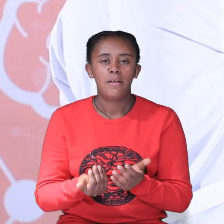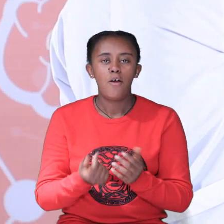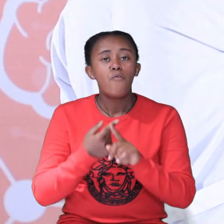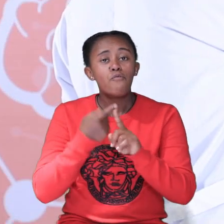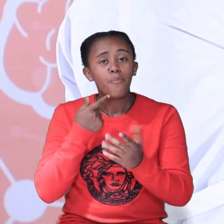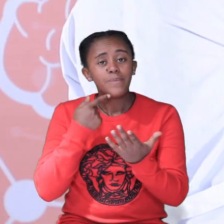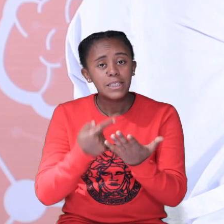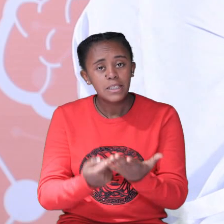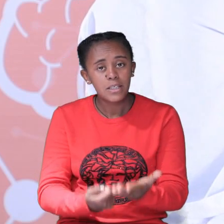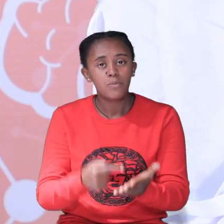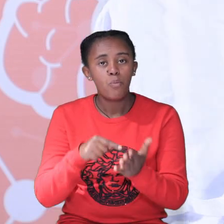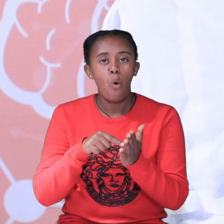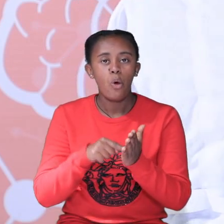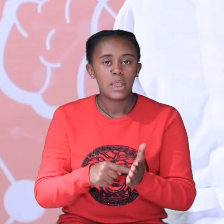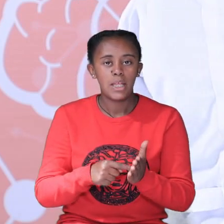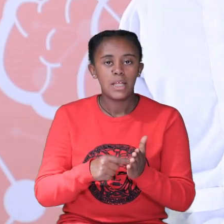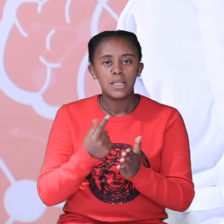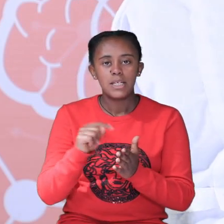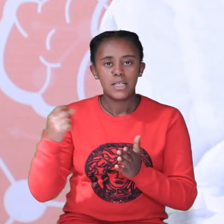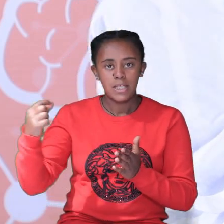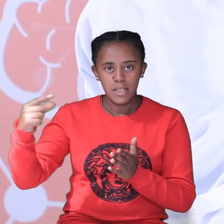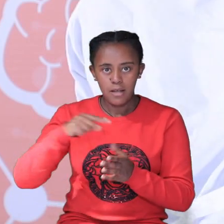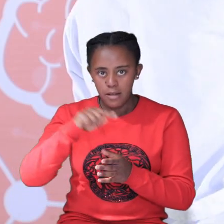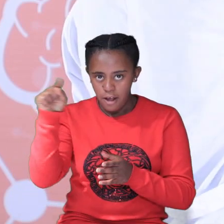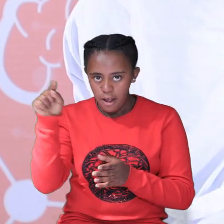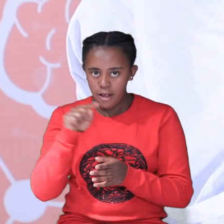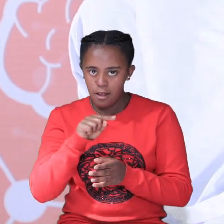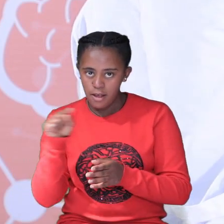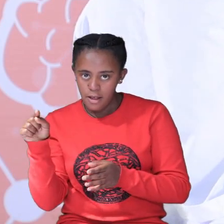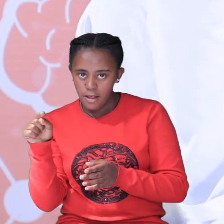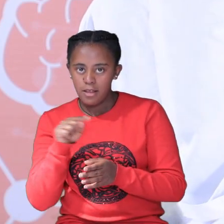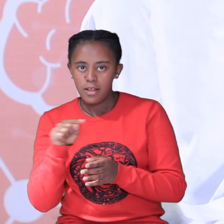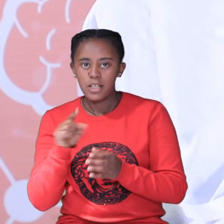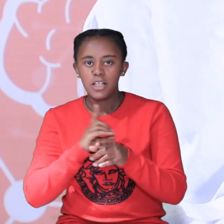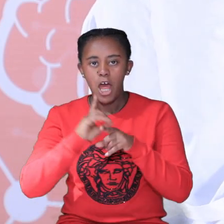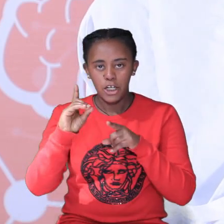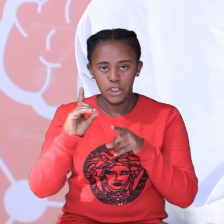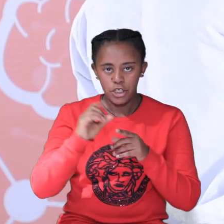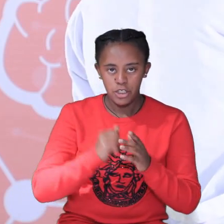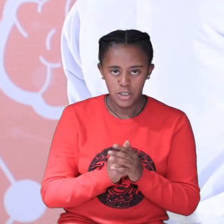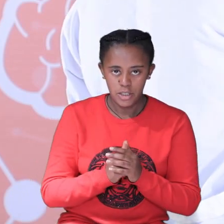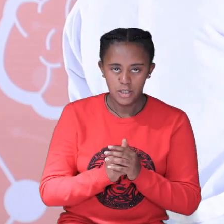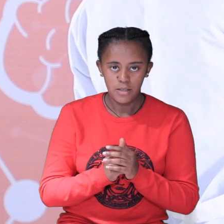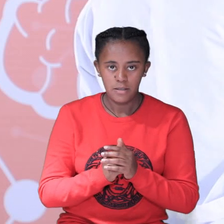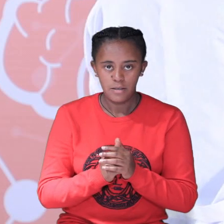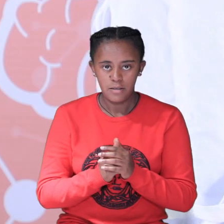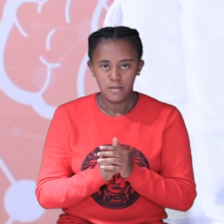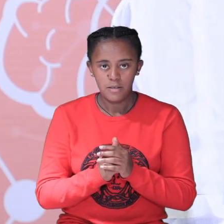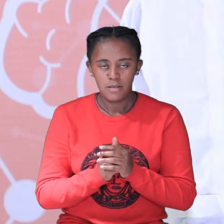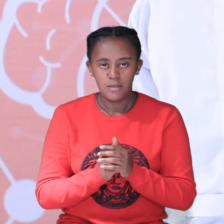From this point, the rays travel in this direction